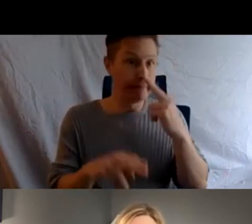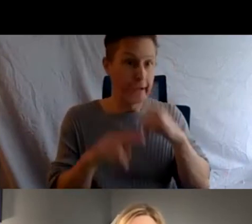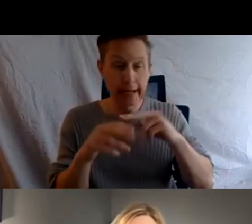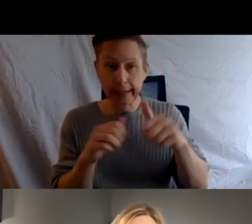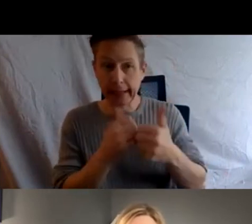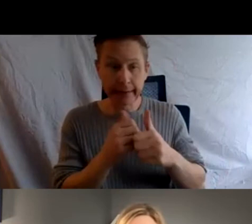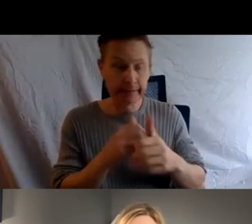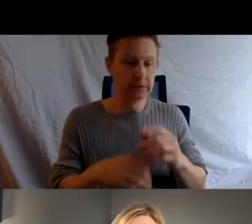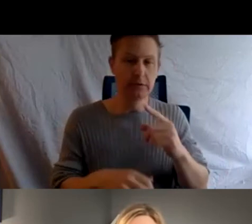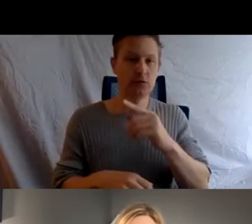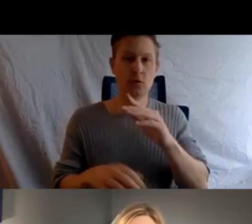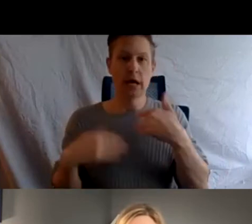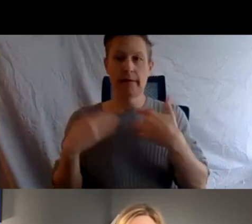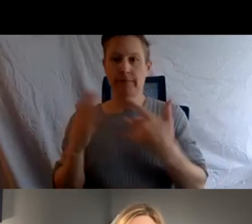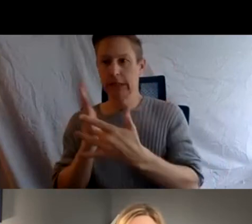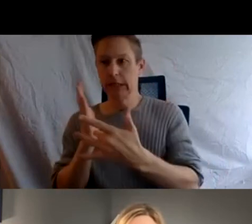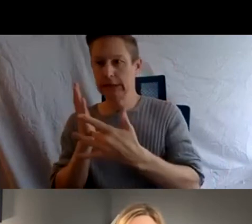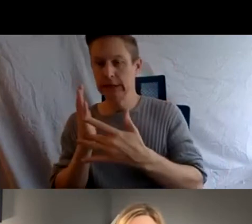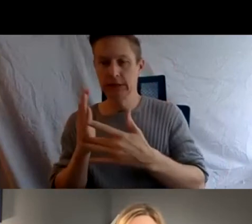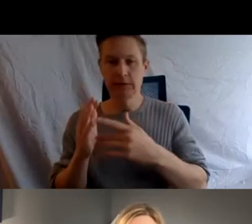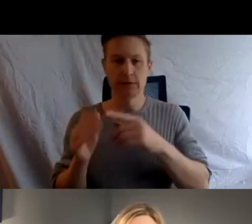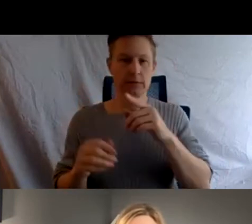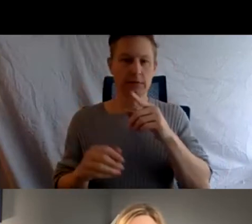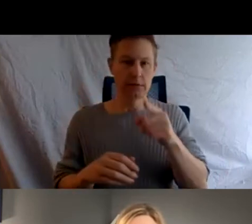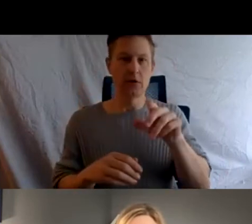up on and did fabulous with. And